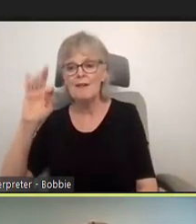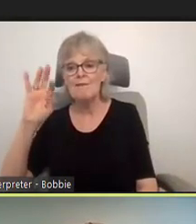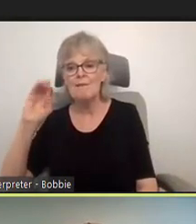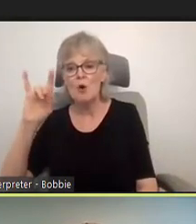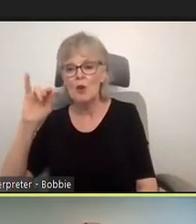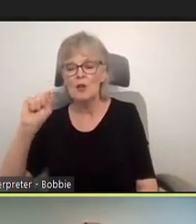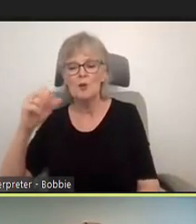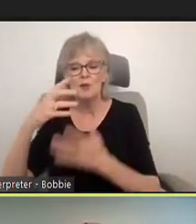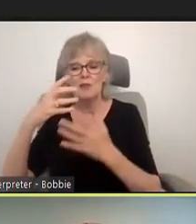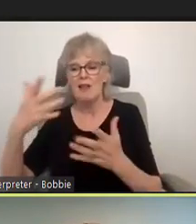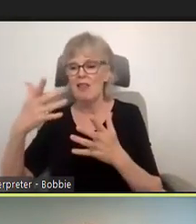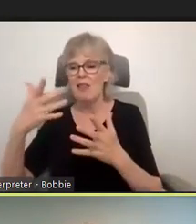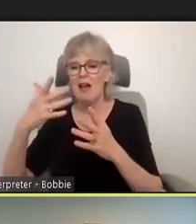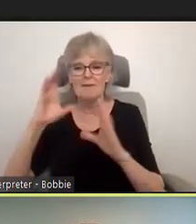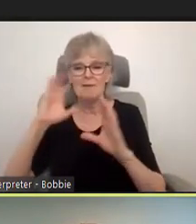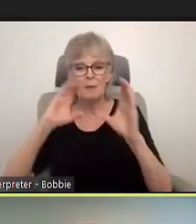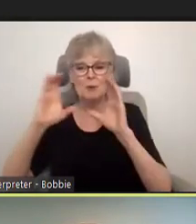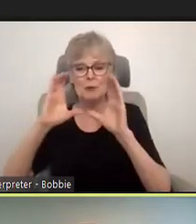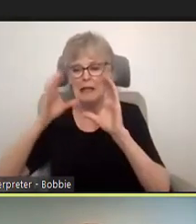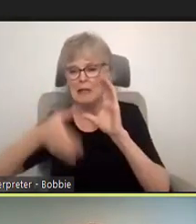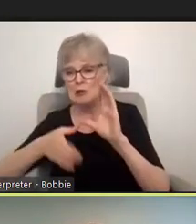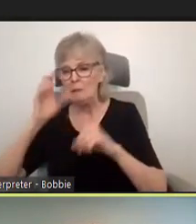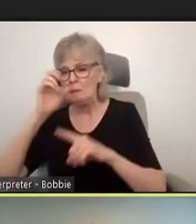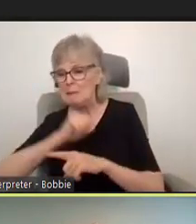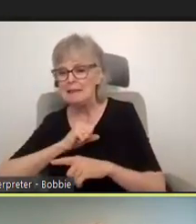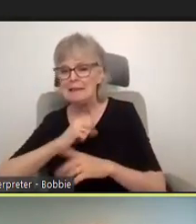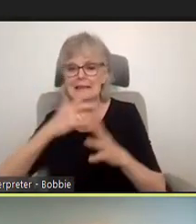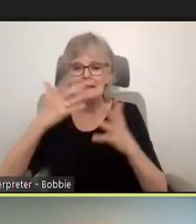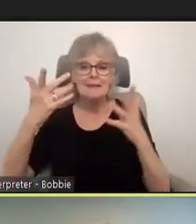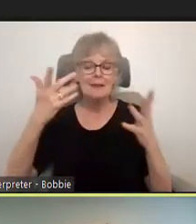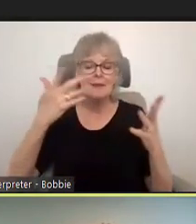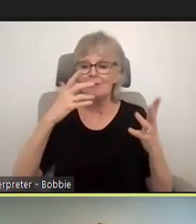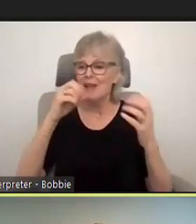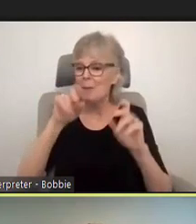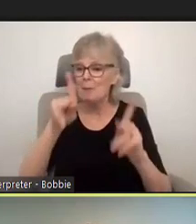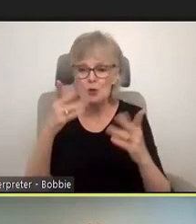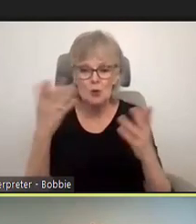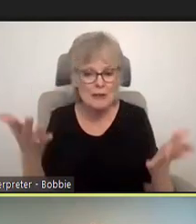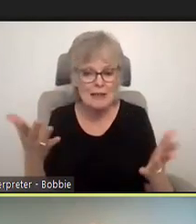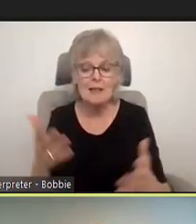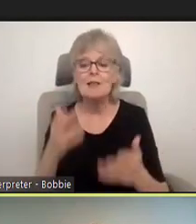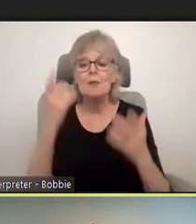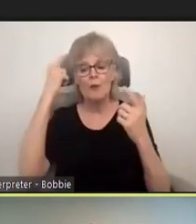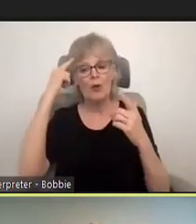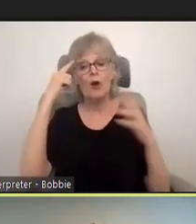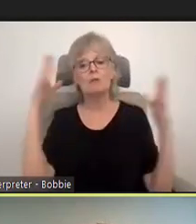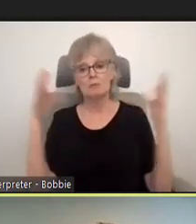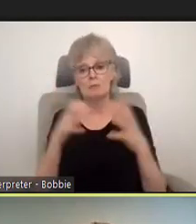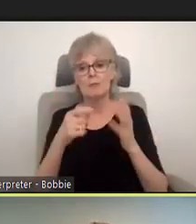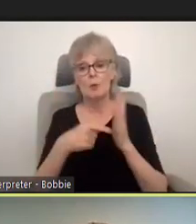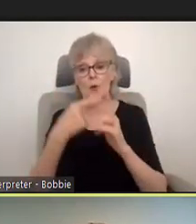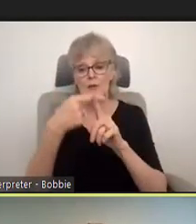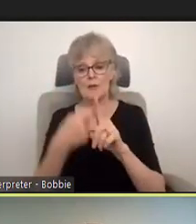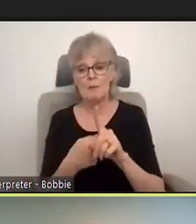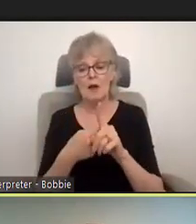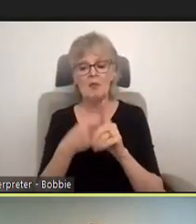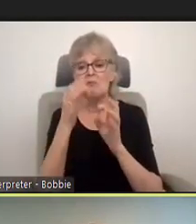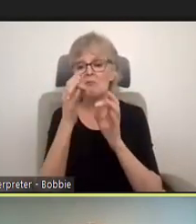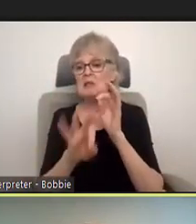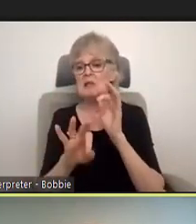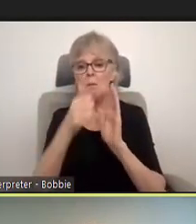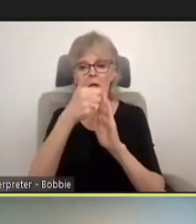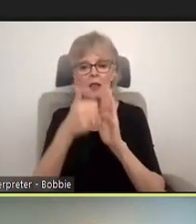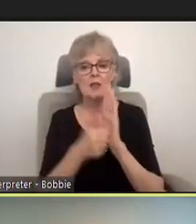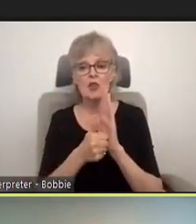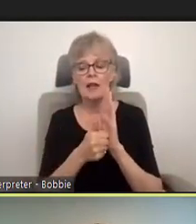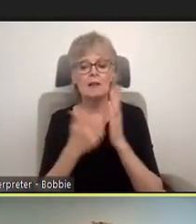missed opportunities. And so we got together one day and we said, hey, let's just pull us together once a month, super simple agenda, and